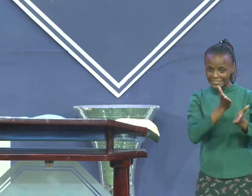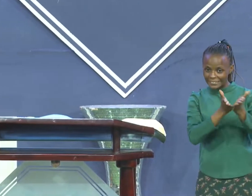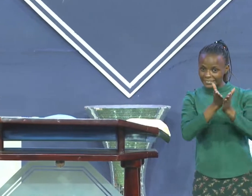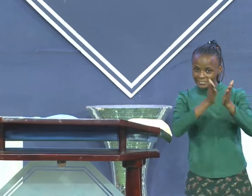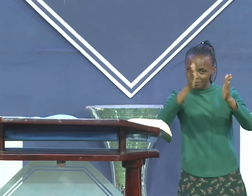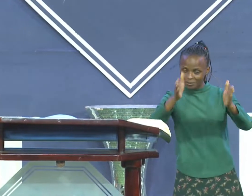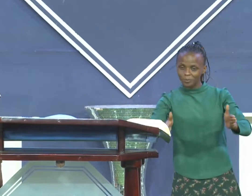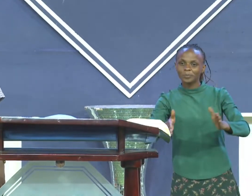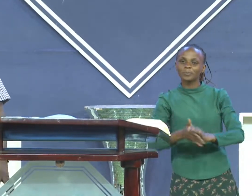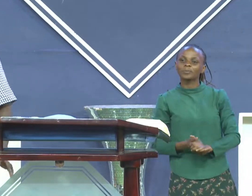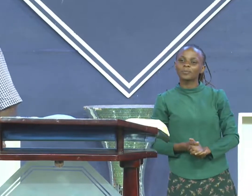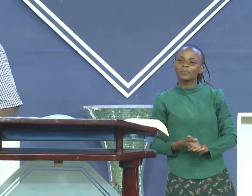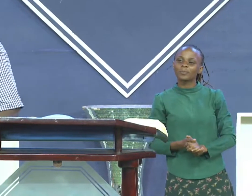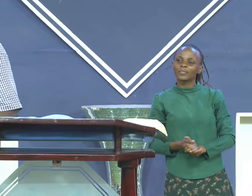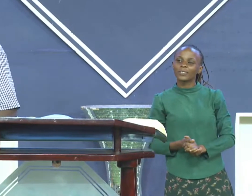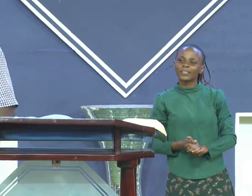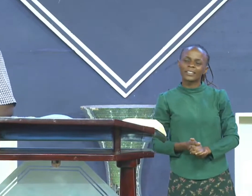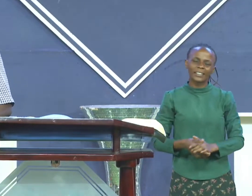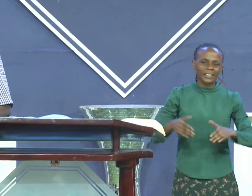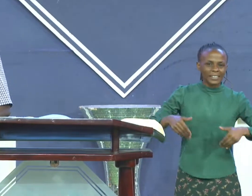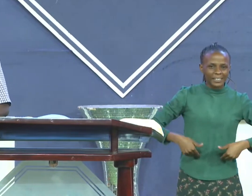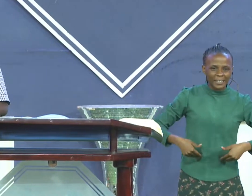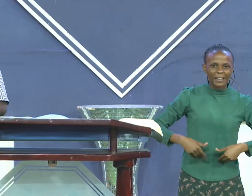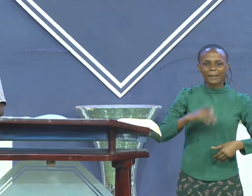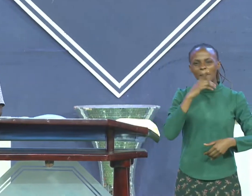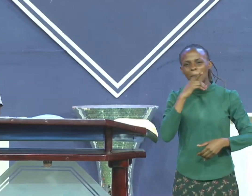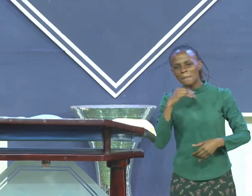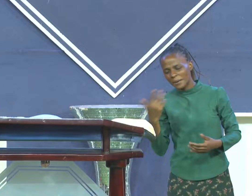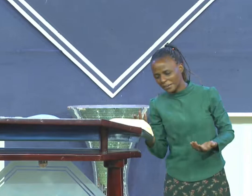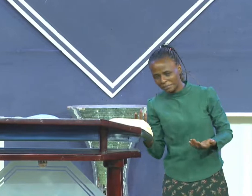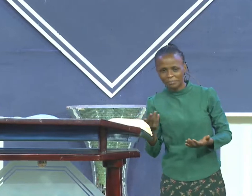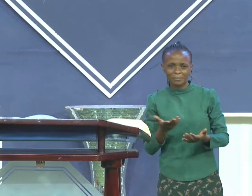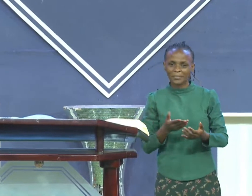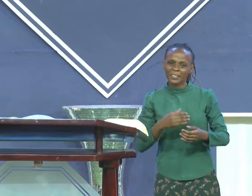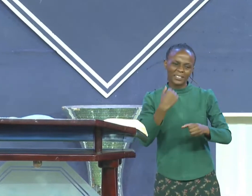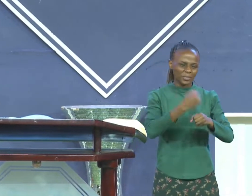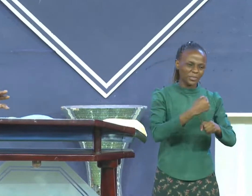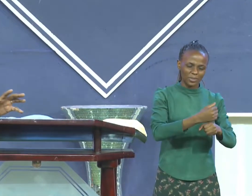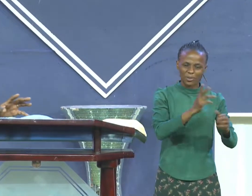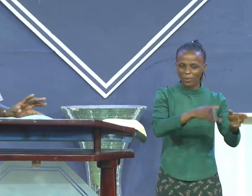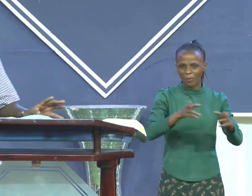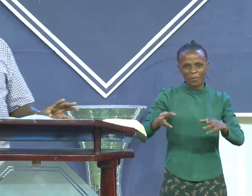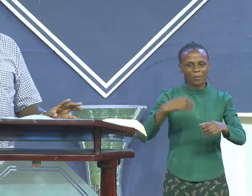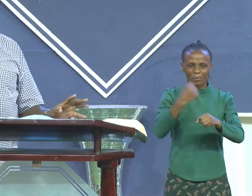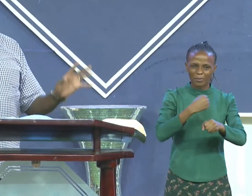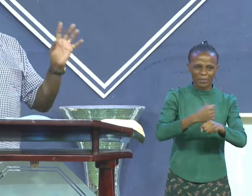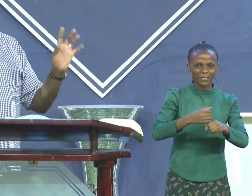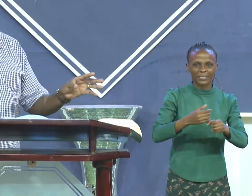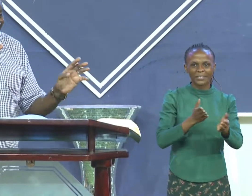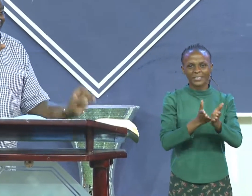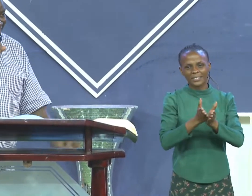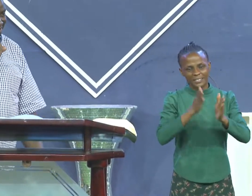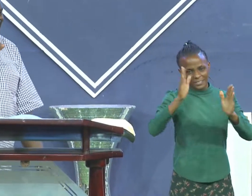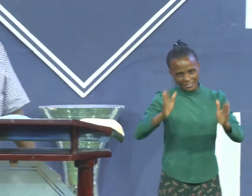man. Msajja womvubuka we obaya mukwatiranga bitabo bye obaya kolanga chi naye yali muwereza we. Kuluno